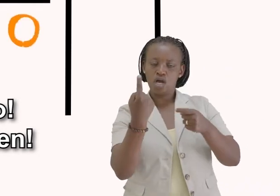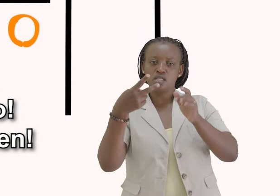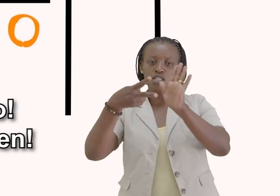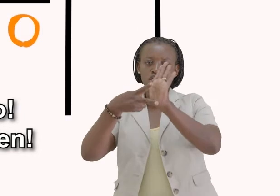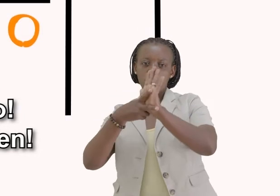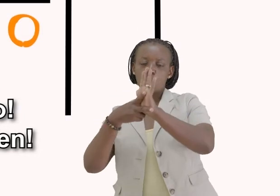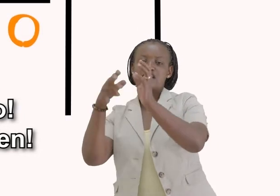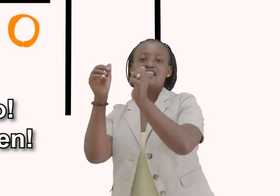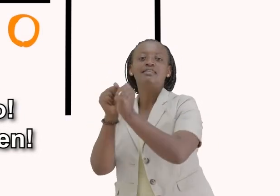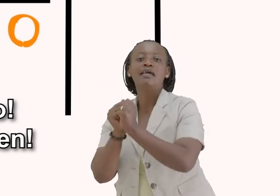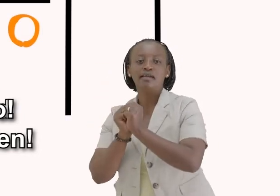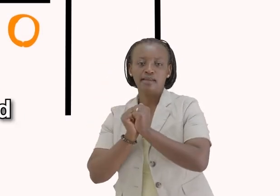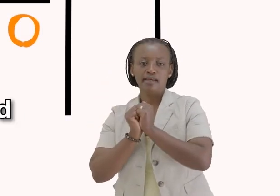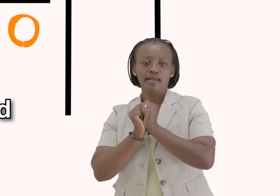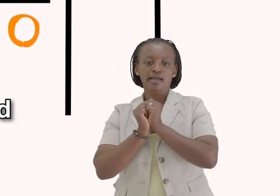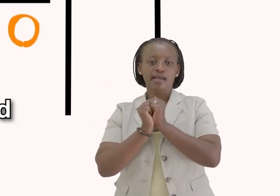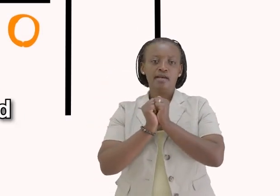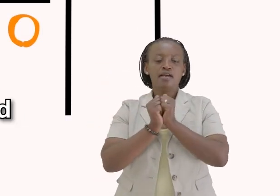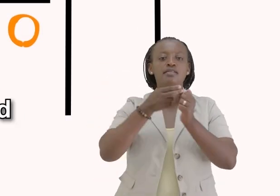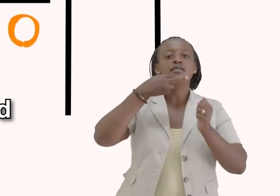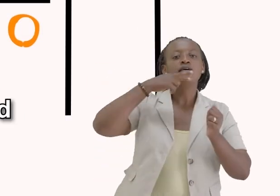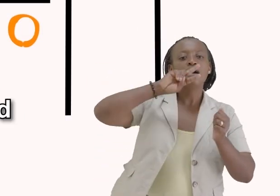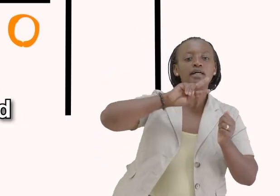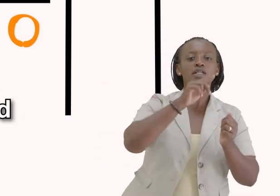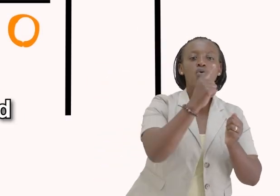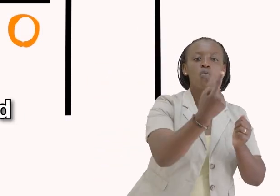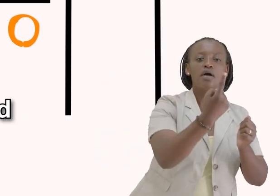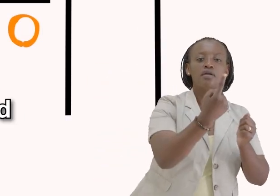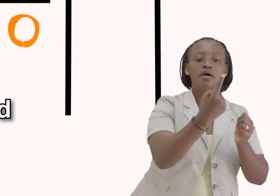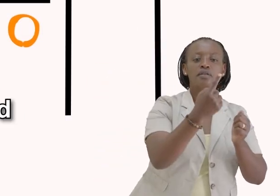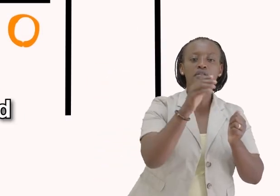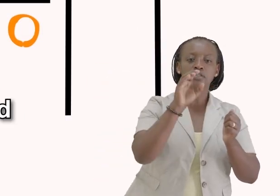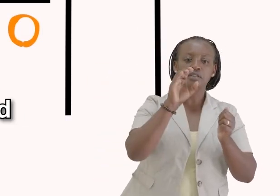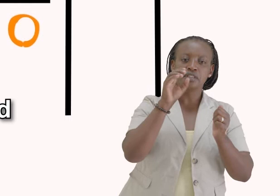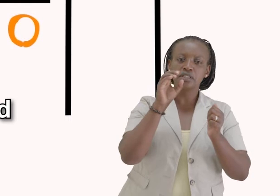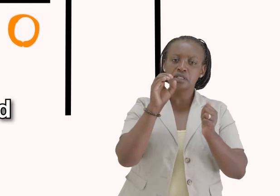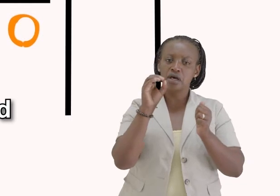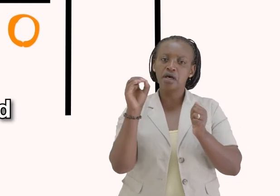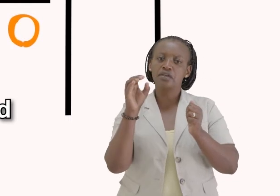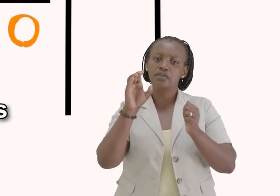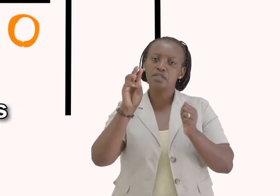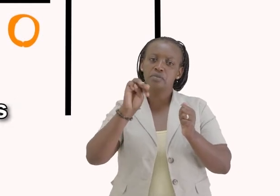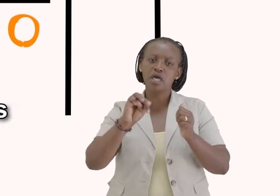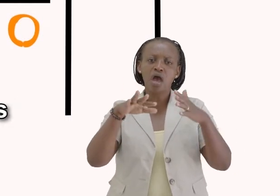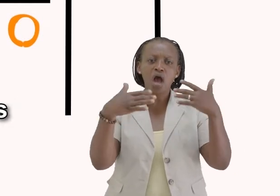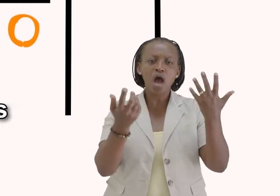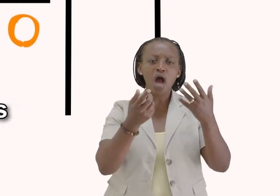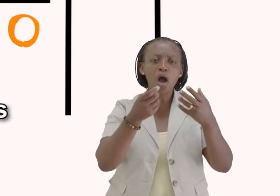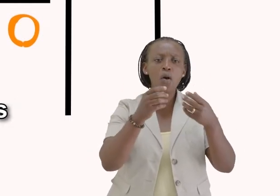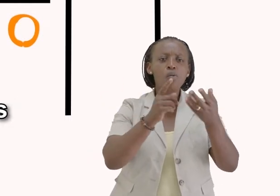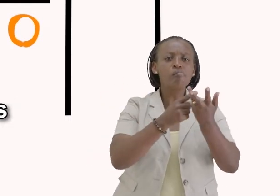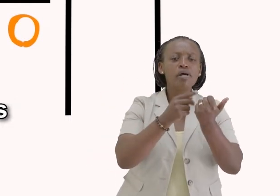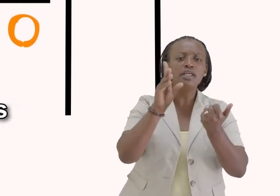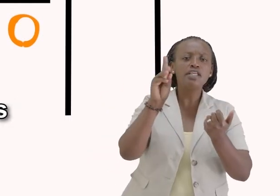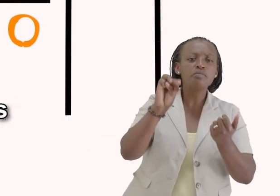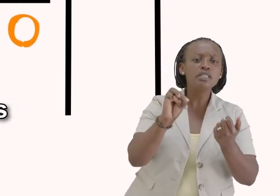plus 1 equals 10. The answer is 100 centimeters. And how